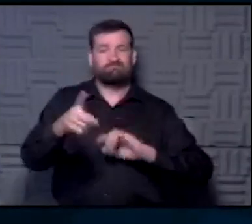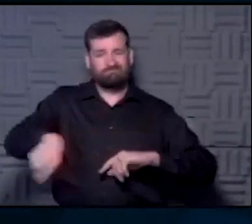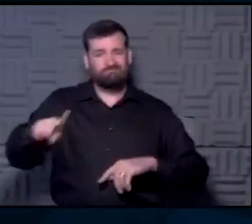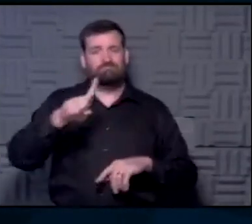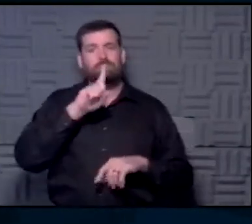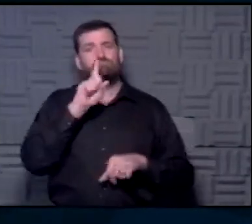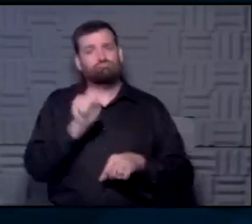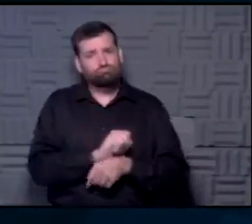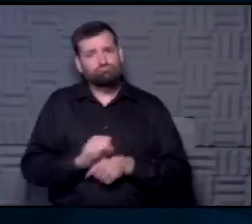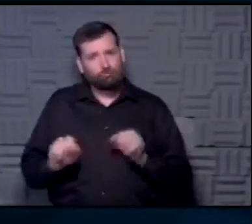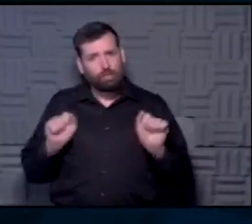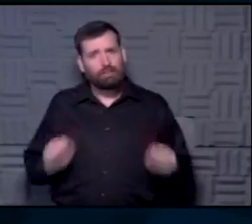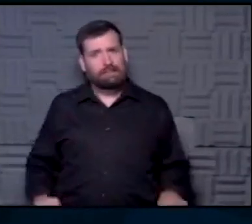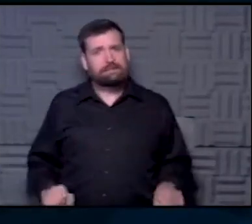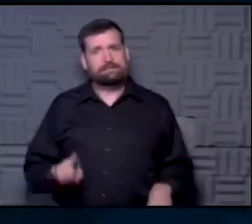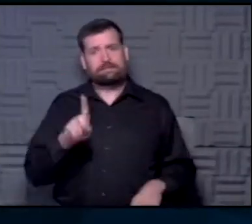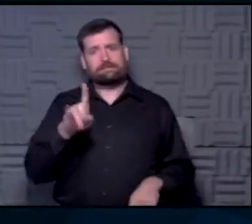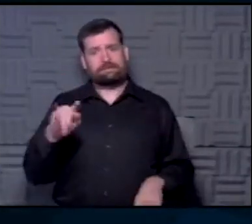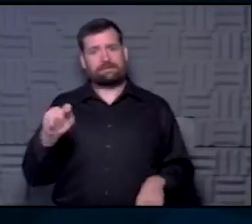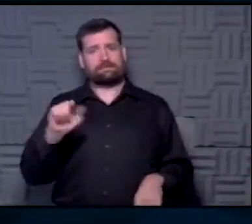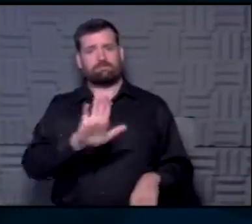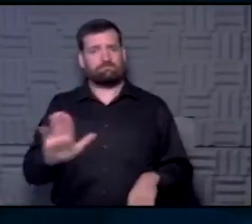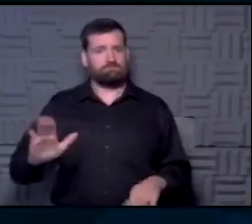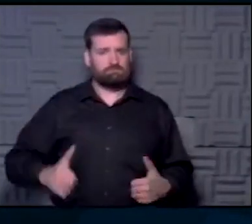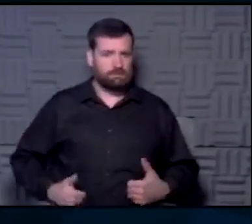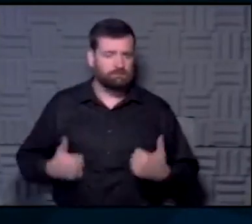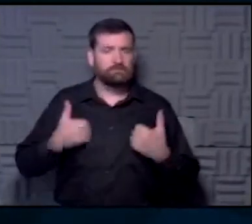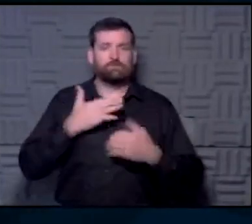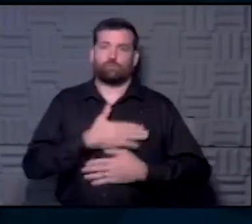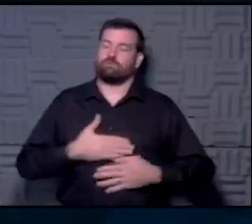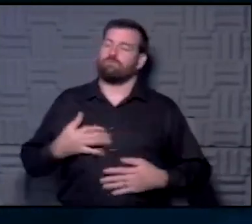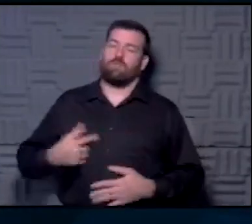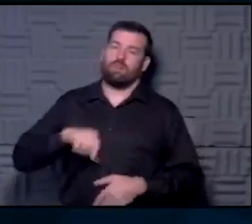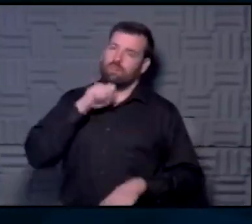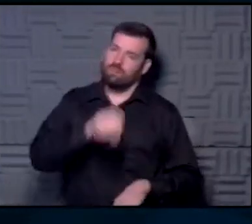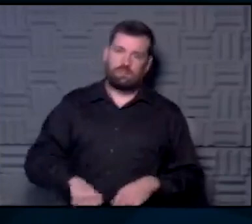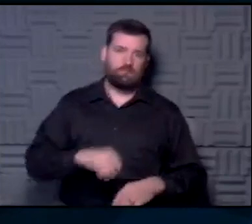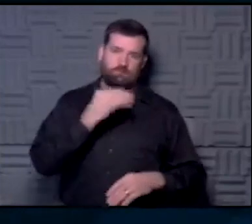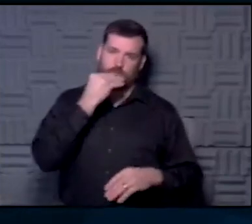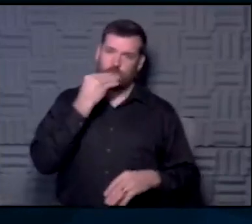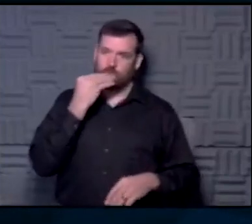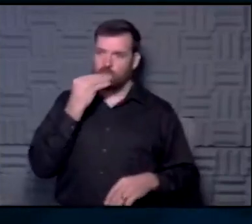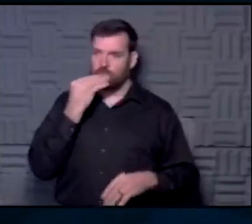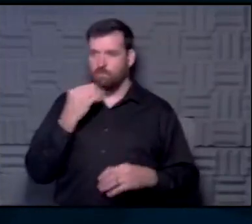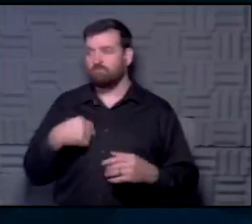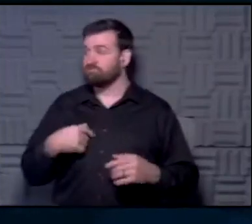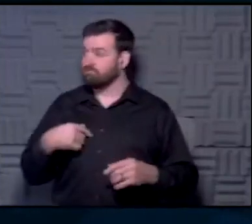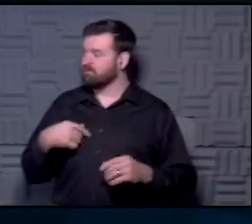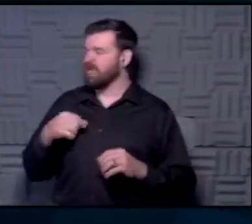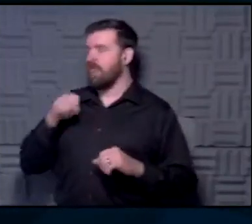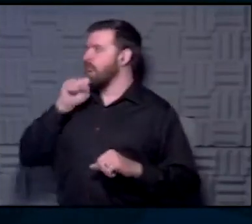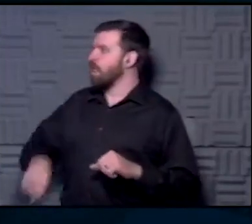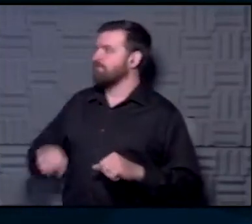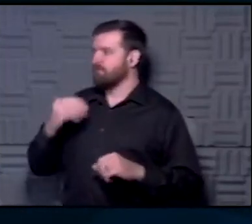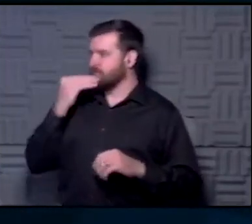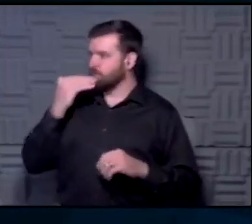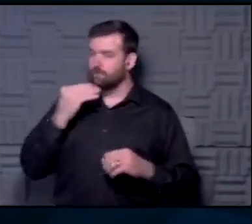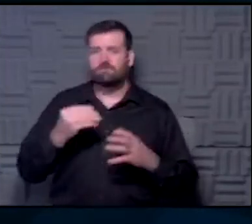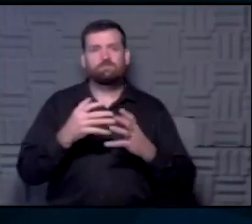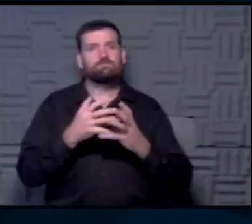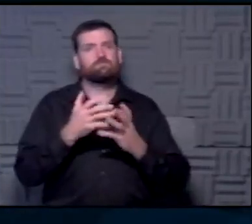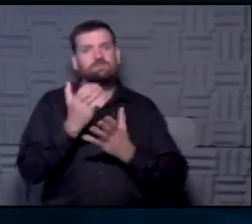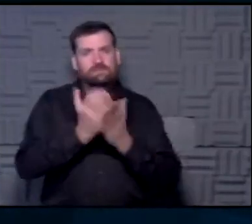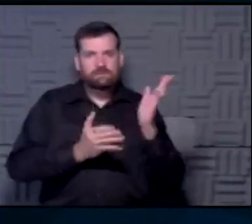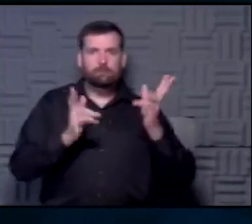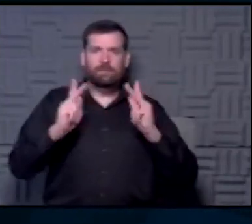realistic diet pattern in their life and enjoy all foods. I love food. Right? You love food, right? No, I and love so many food. people take it so black